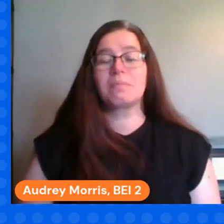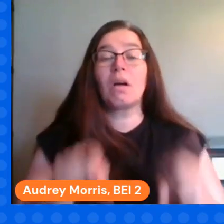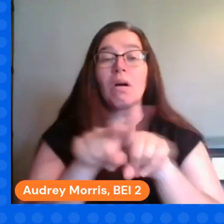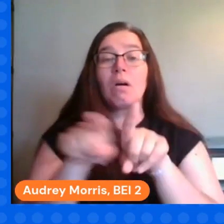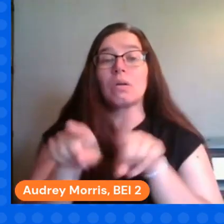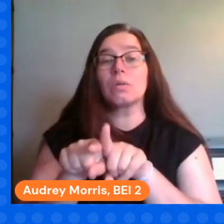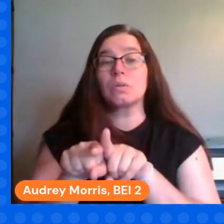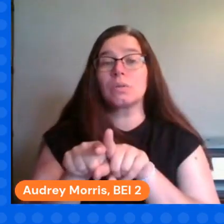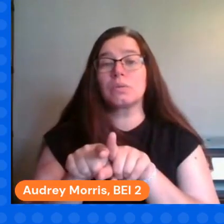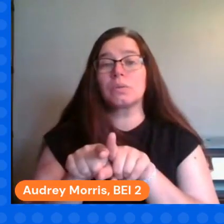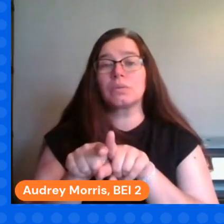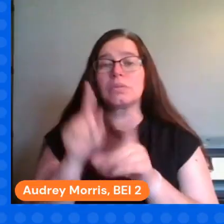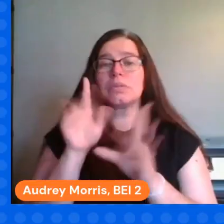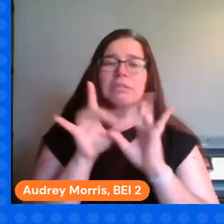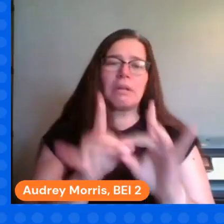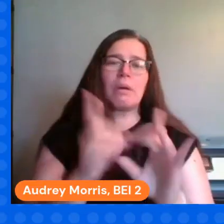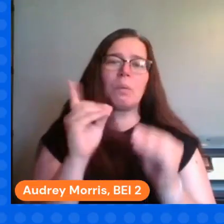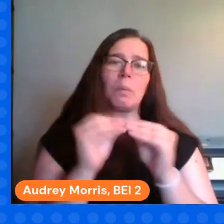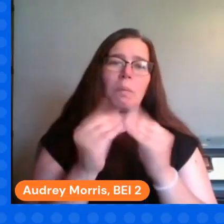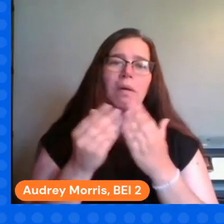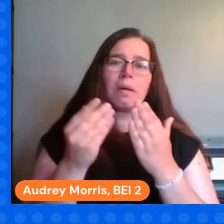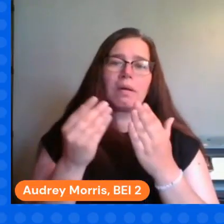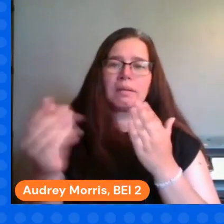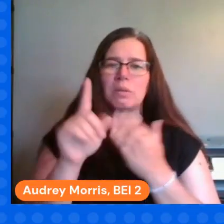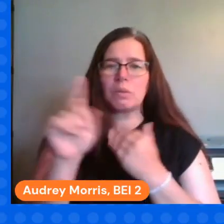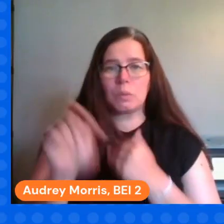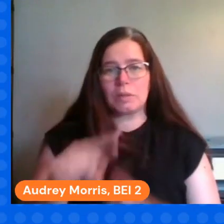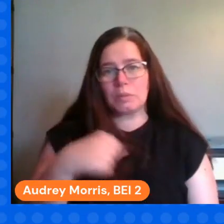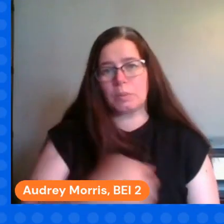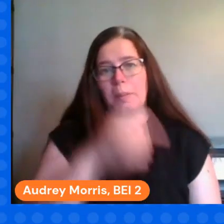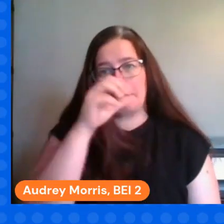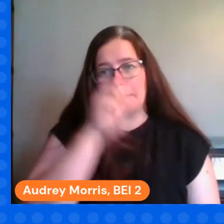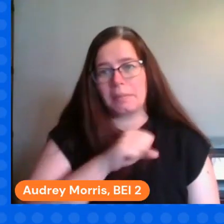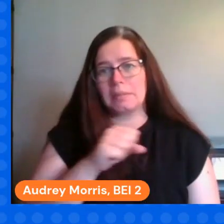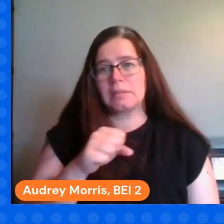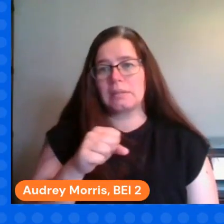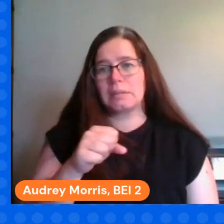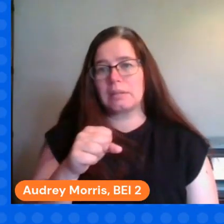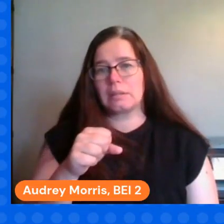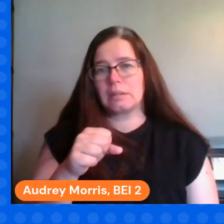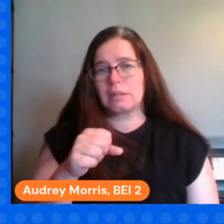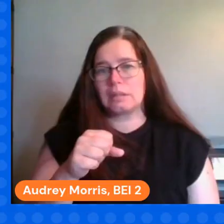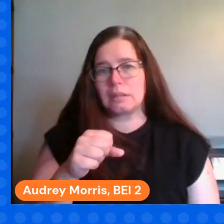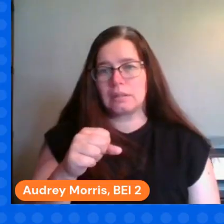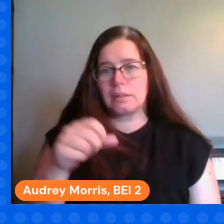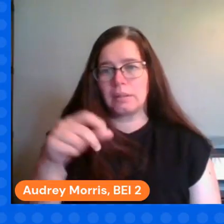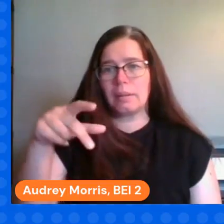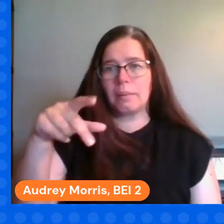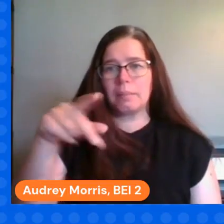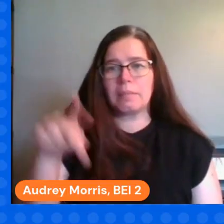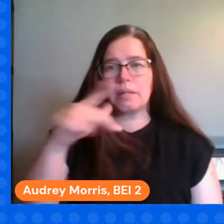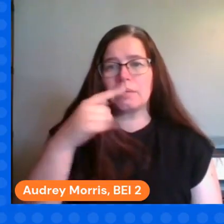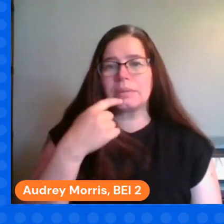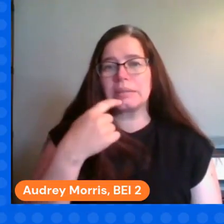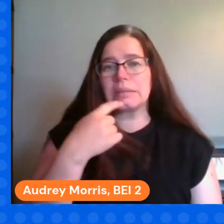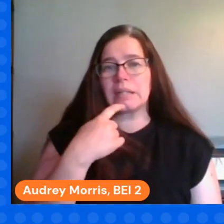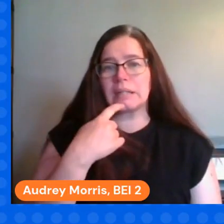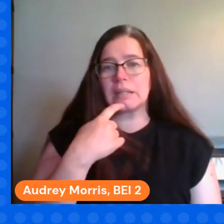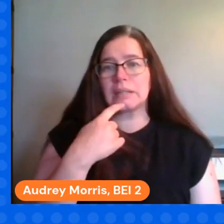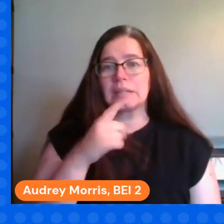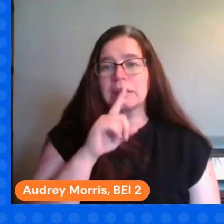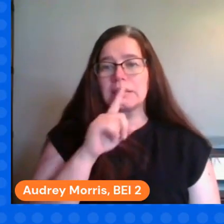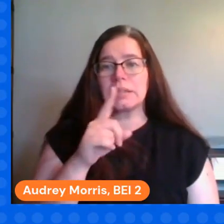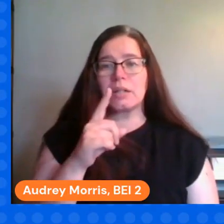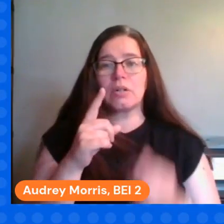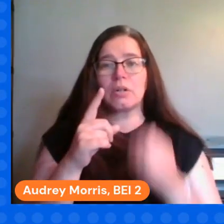thing, a question that we missed. Pierre was saying, is there currently an OctoStudio ambassador program?